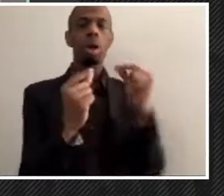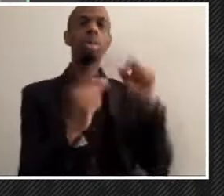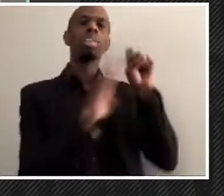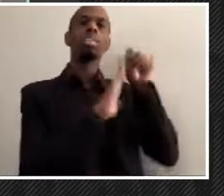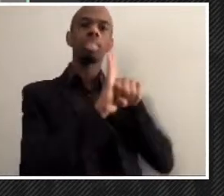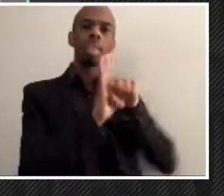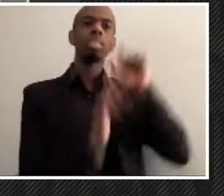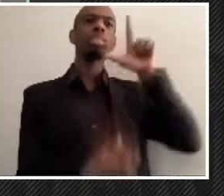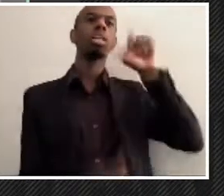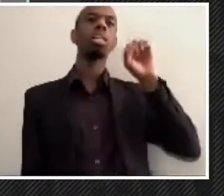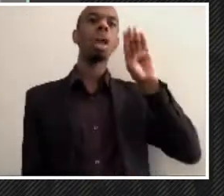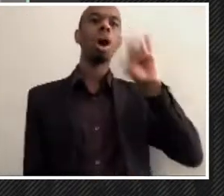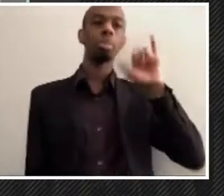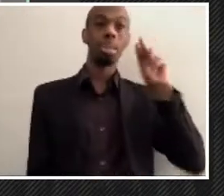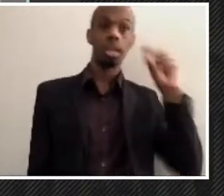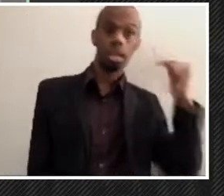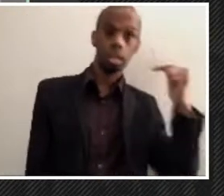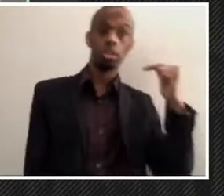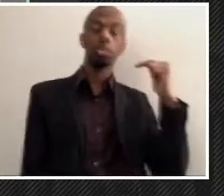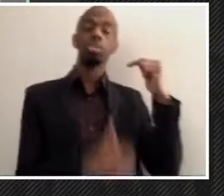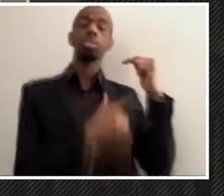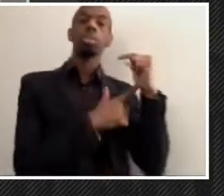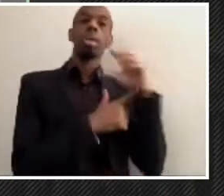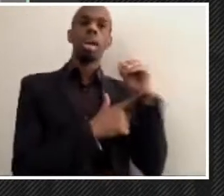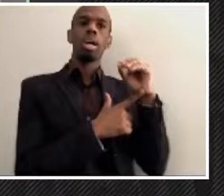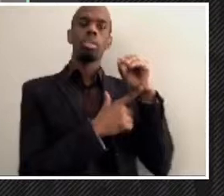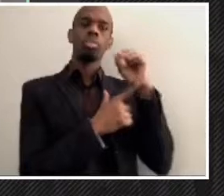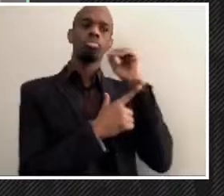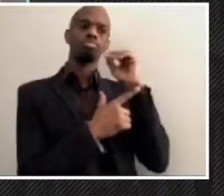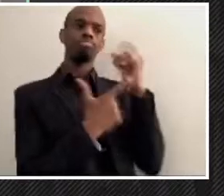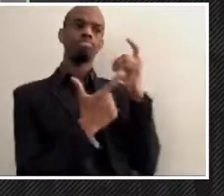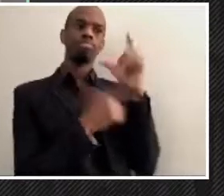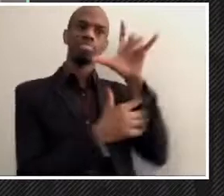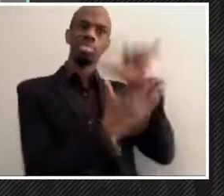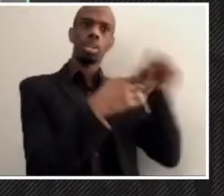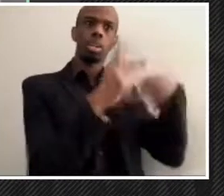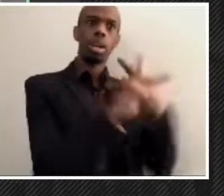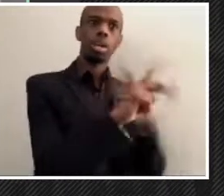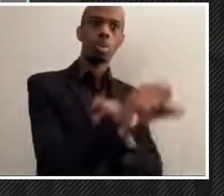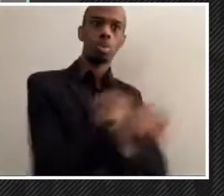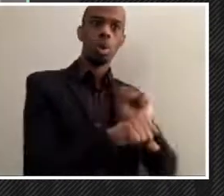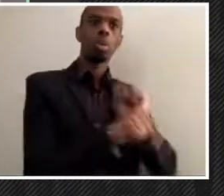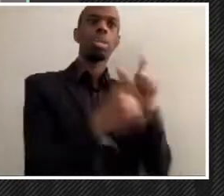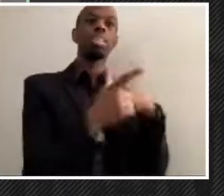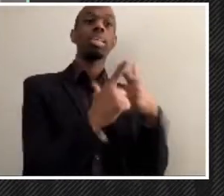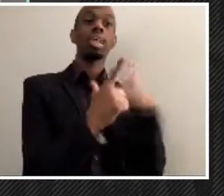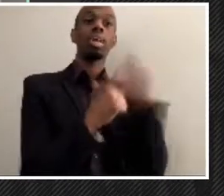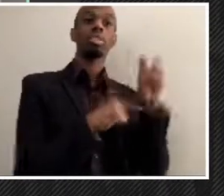into advocacy in the civil liberties, civil rights space. And so what I say is this,